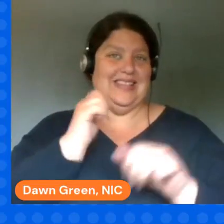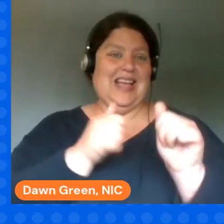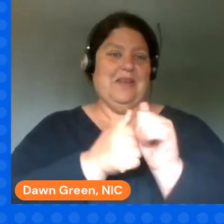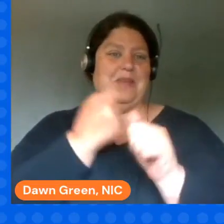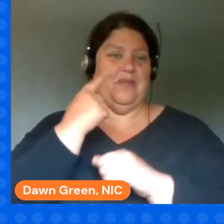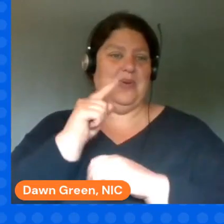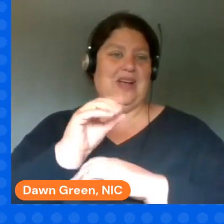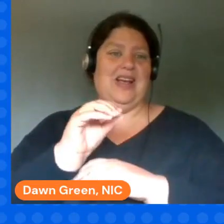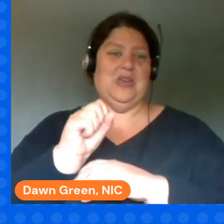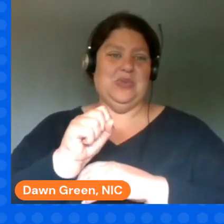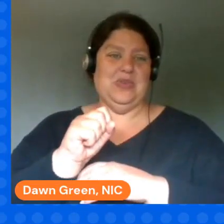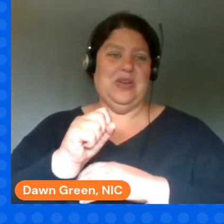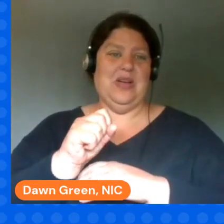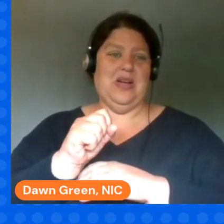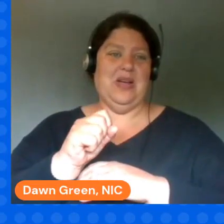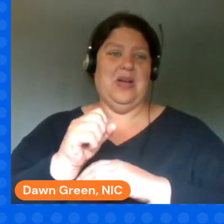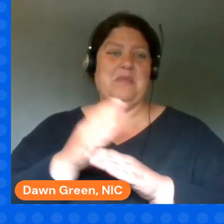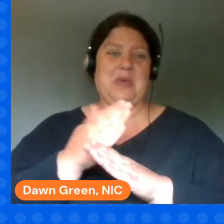next Scratch conference.